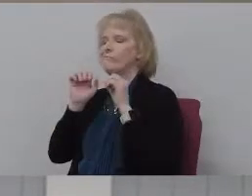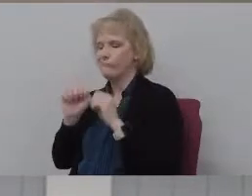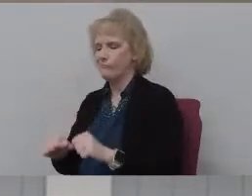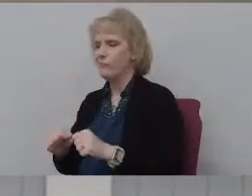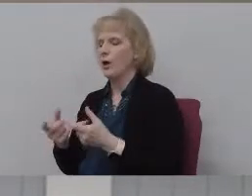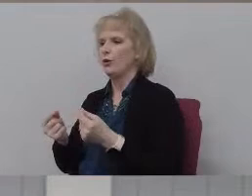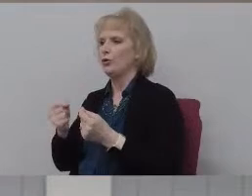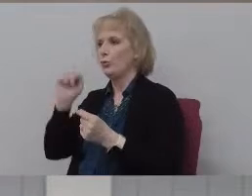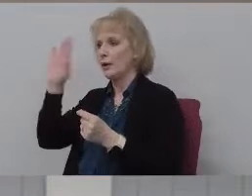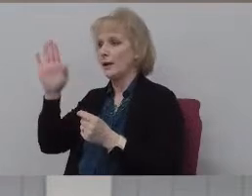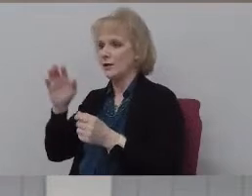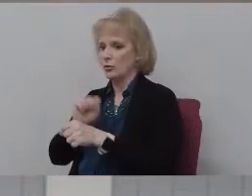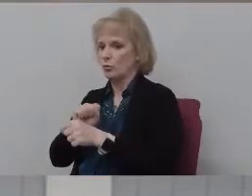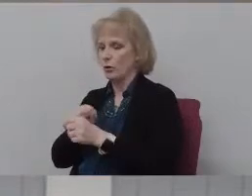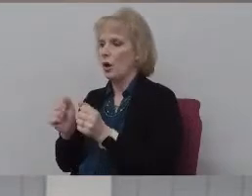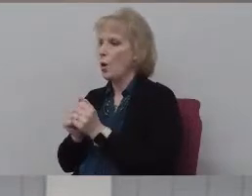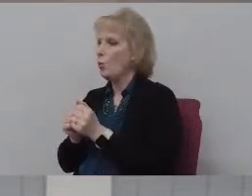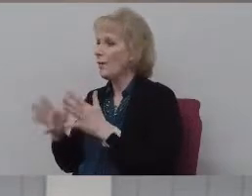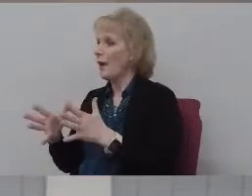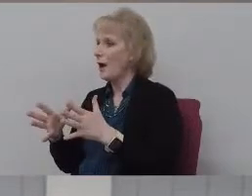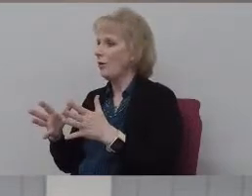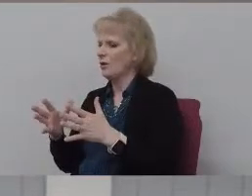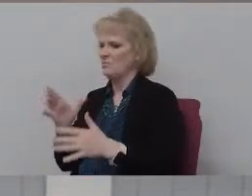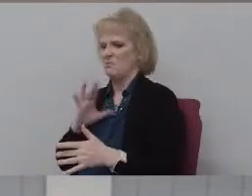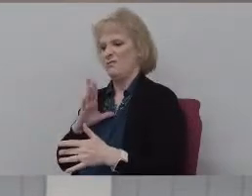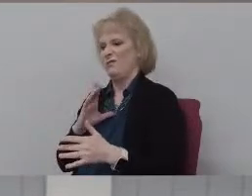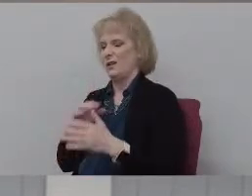doing his work without some fancy building.